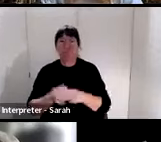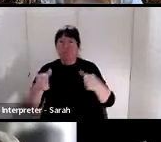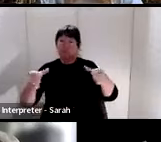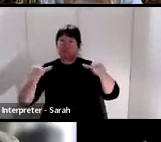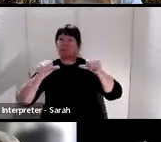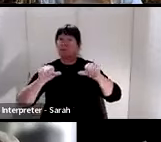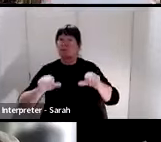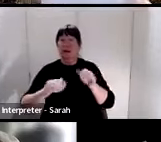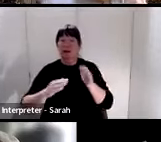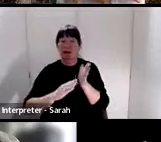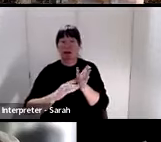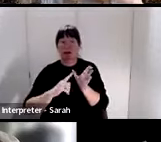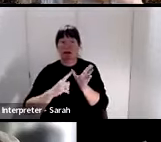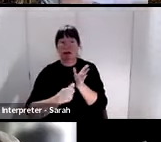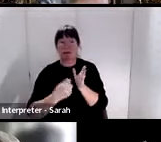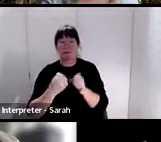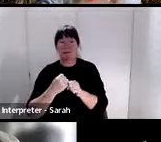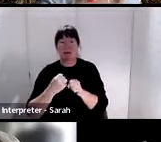have Margaret